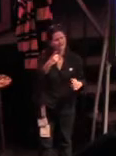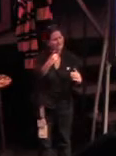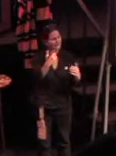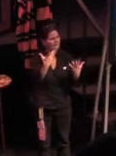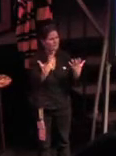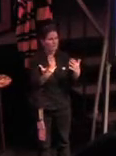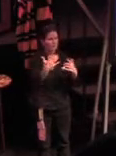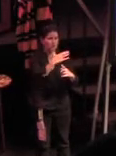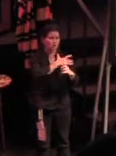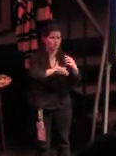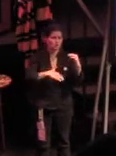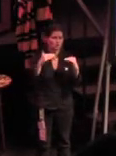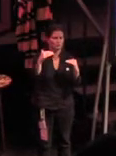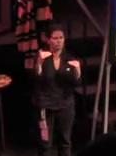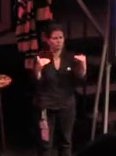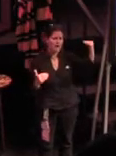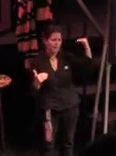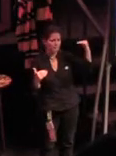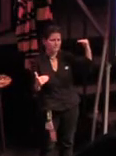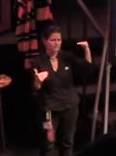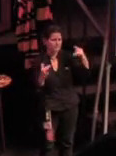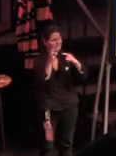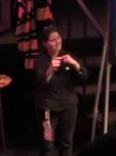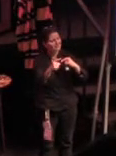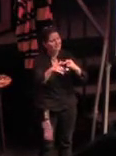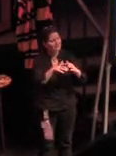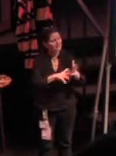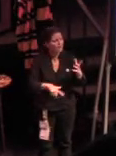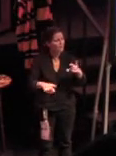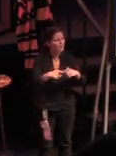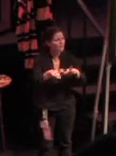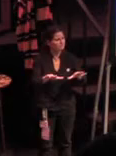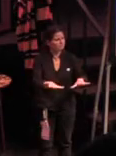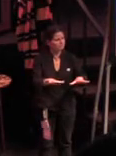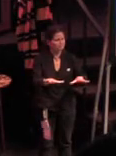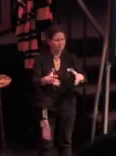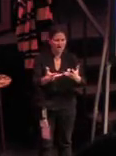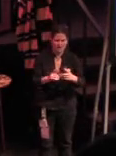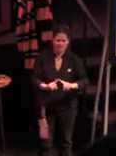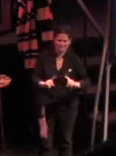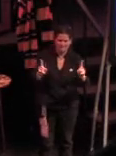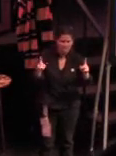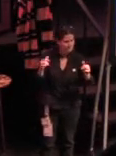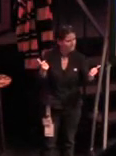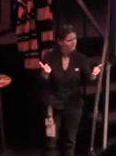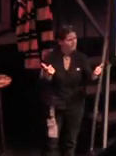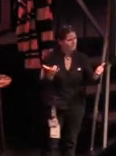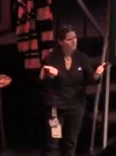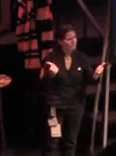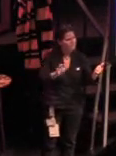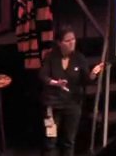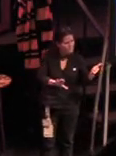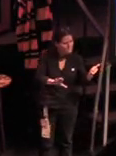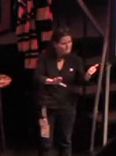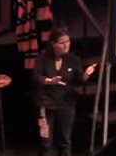disparity growing in this country particularly, how is this different than, let's say, Sir Sugar Allen being